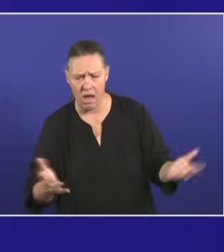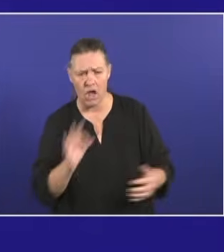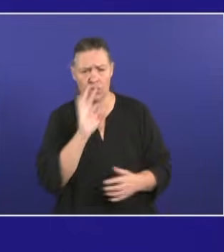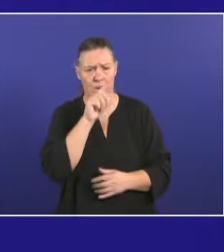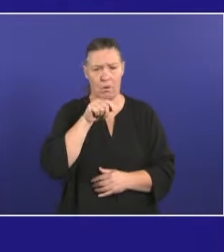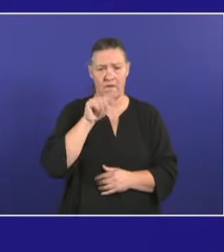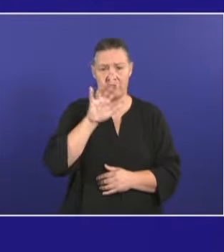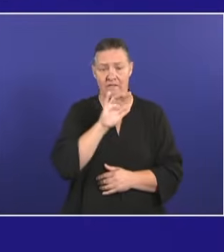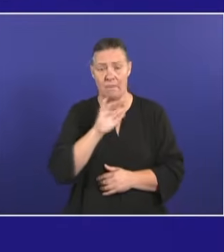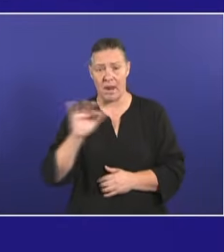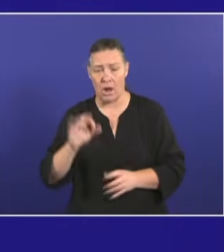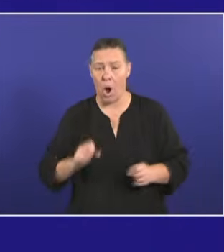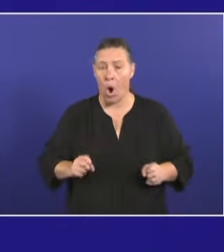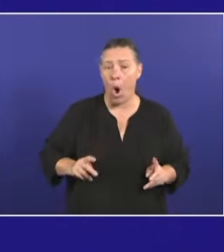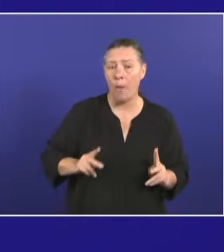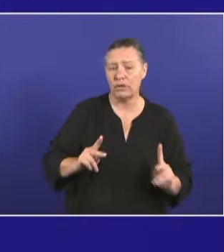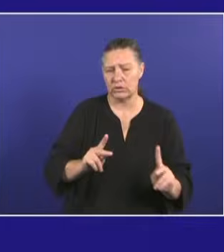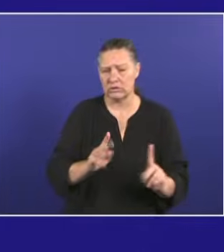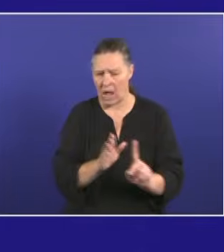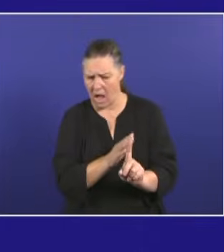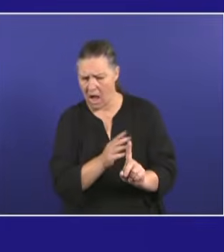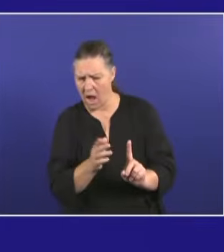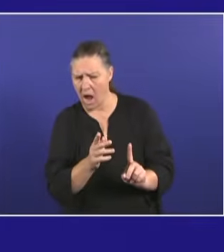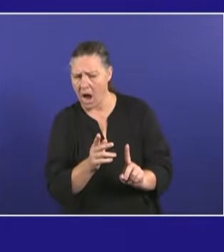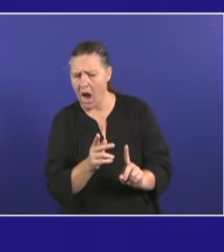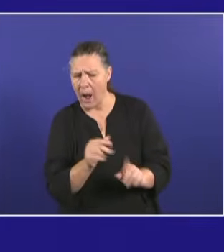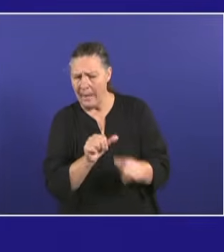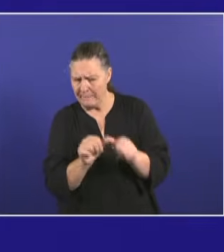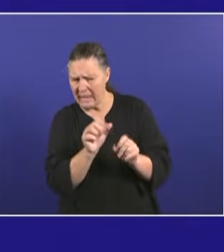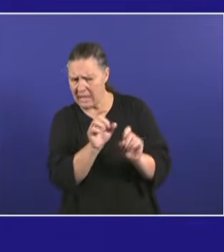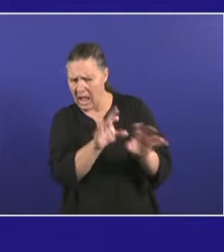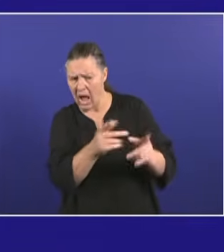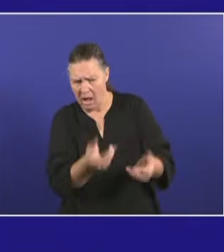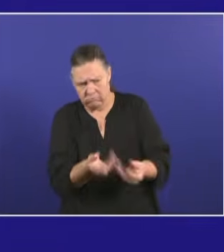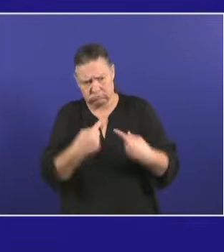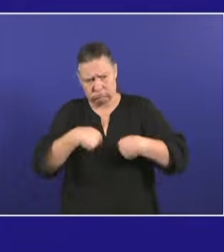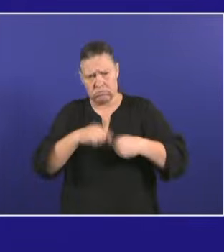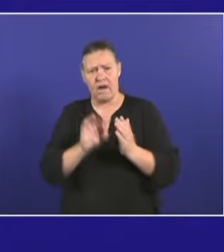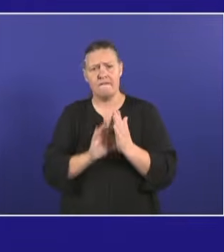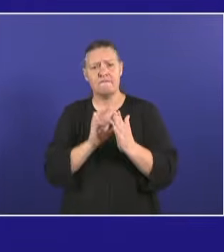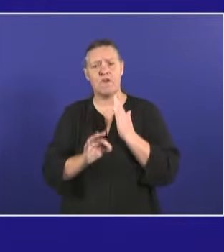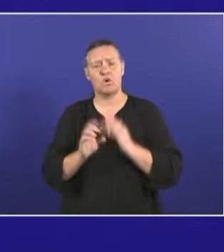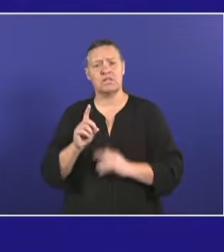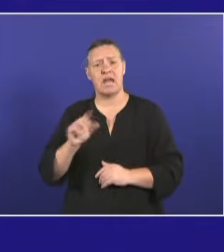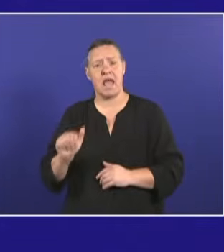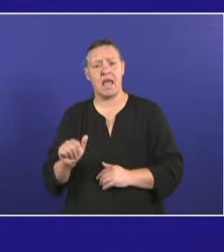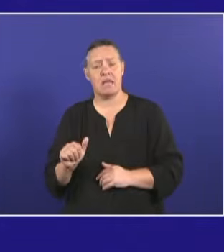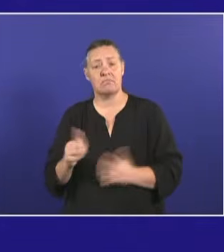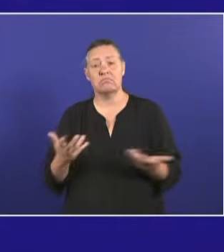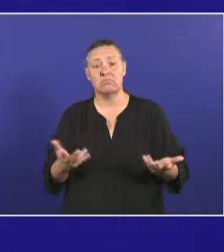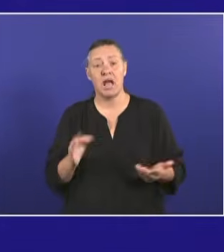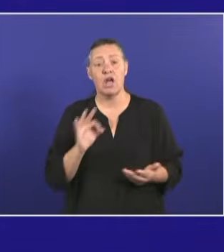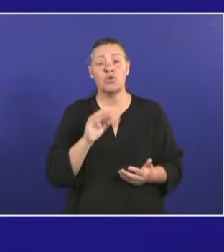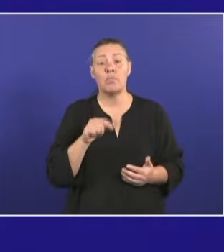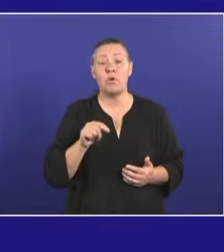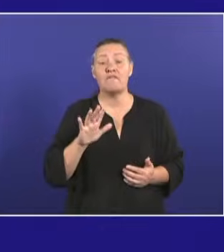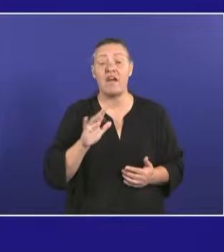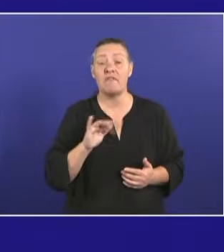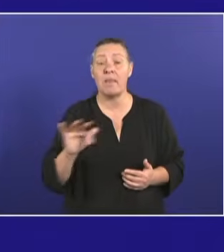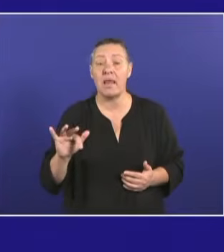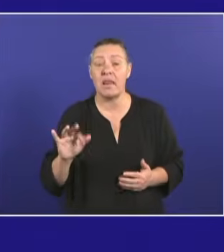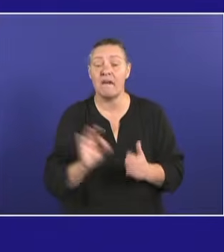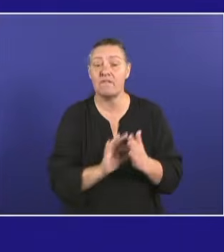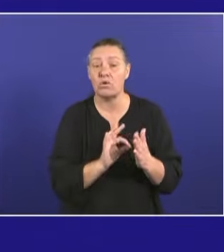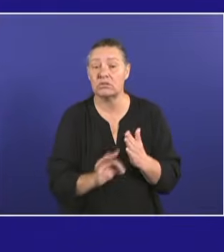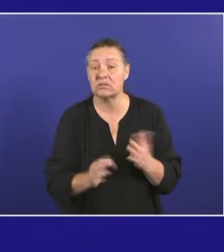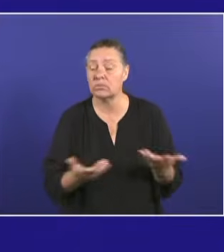3.5 million opportunities to persuade them to vote for the DA. And guess what happened? We got 3.5 million votes. And